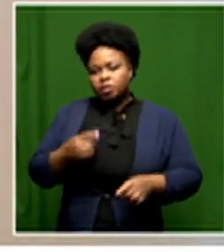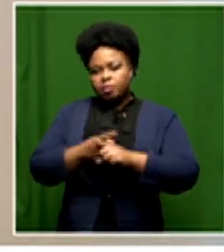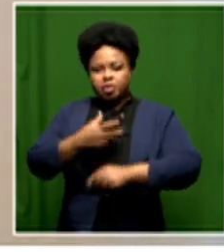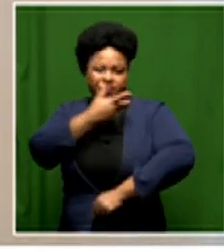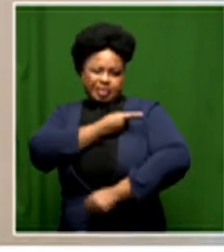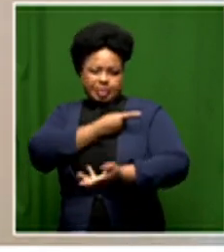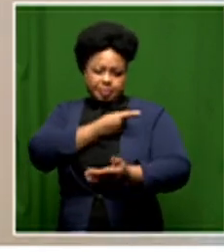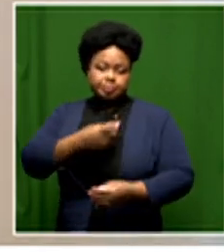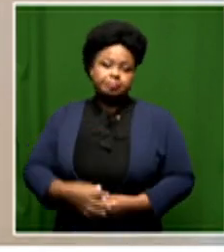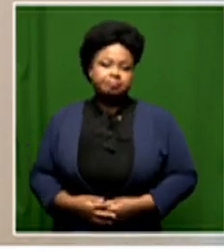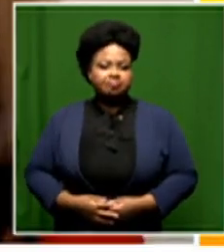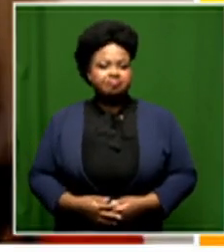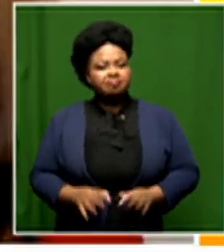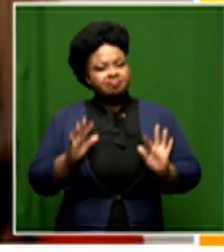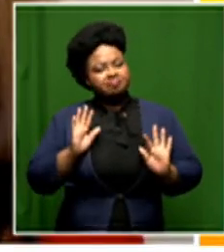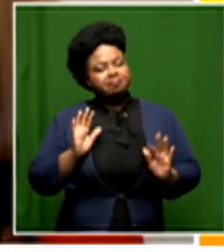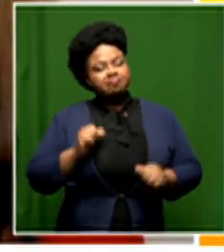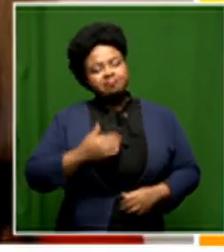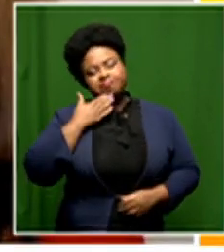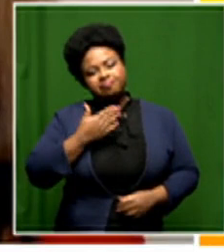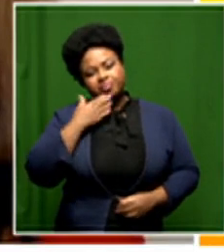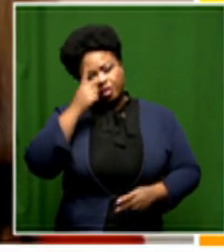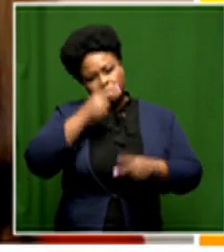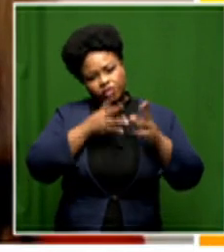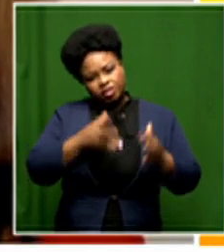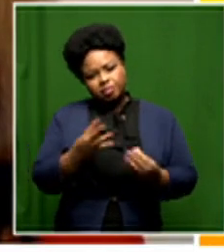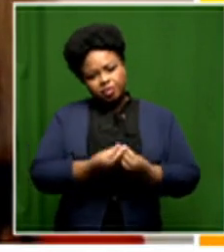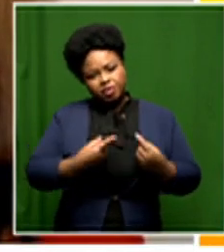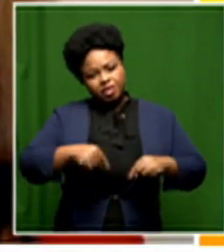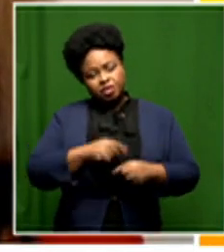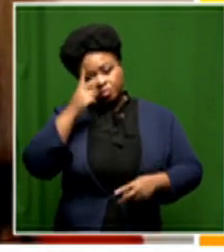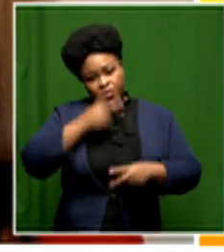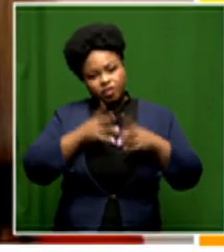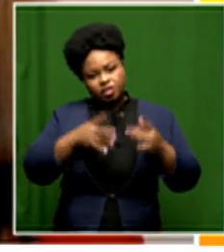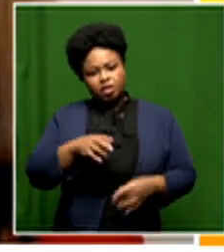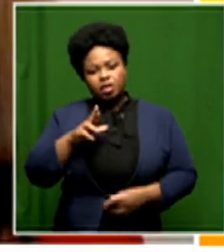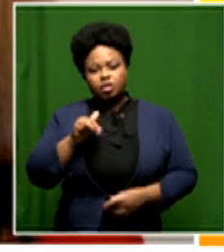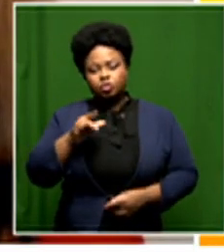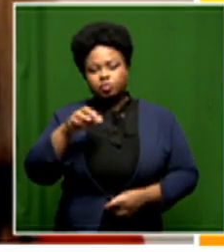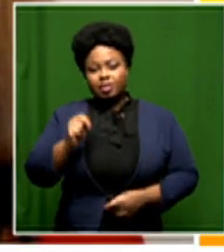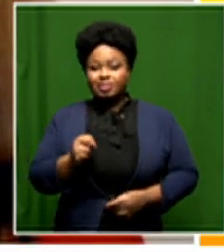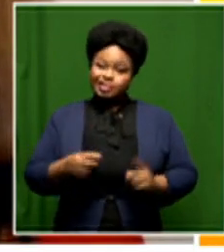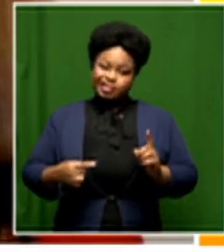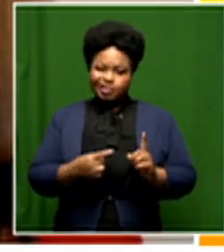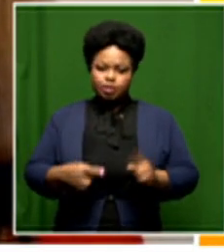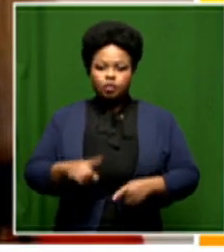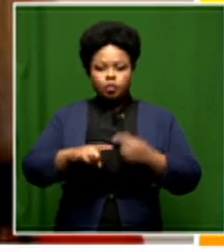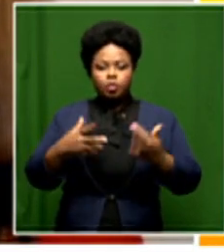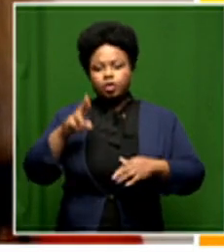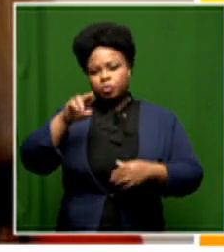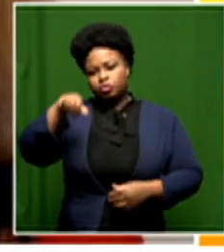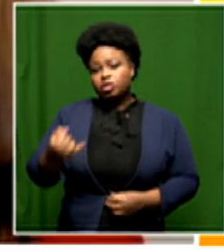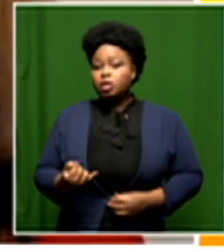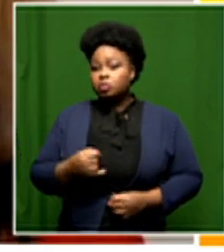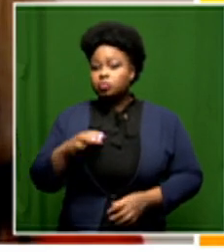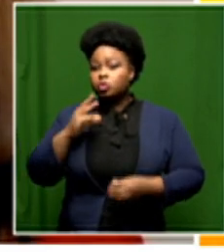the vaccine. All right, we'll leave it there. Prof, thanks so much for talking to us. Professor Carin Runciman, who is from the University of